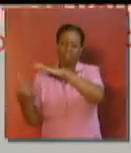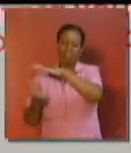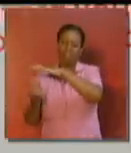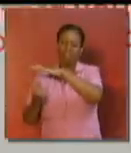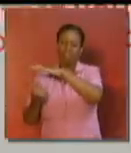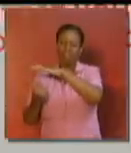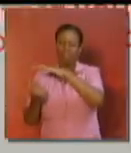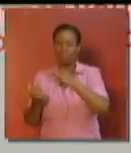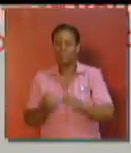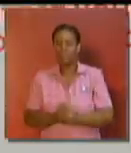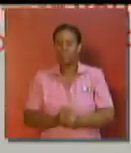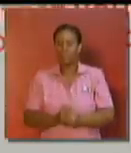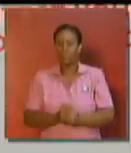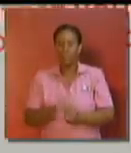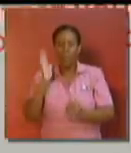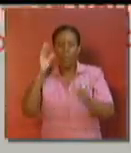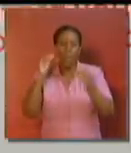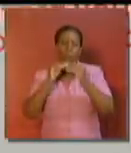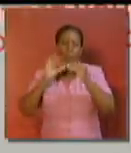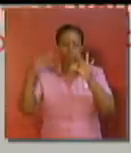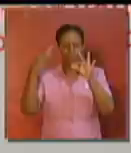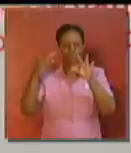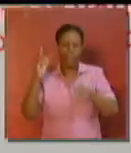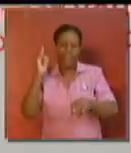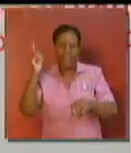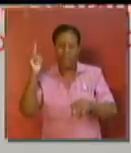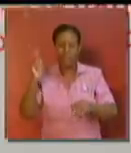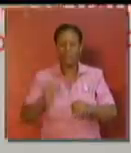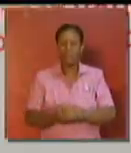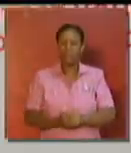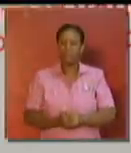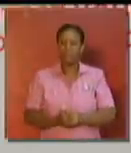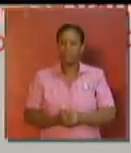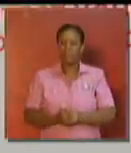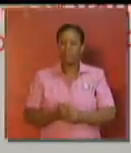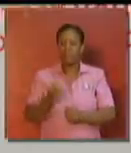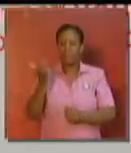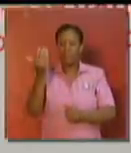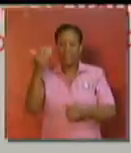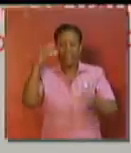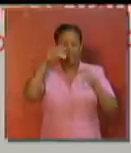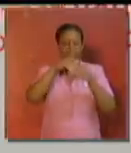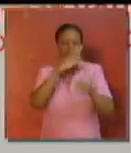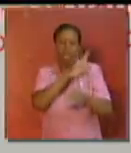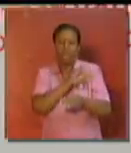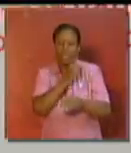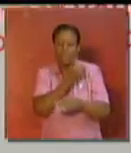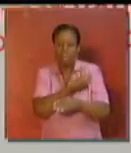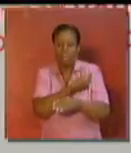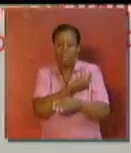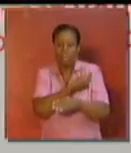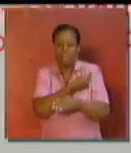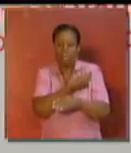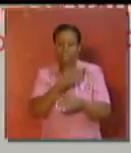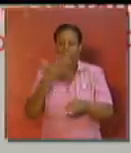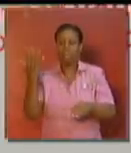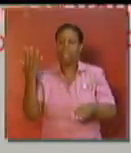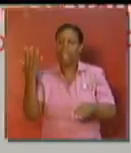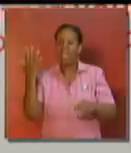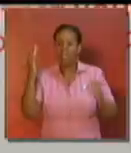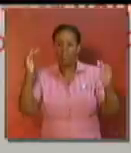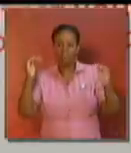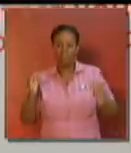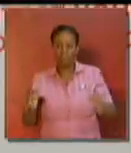in today's press conference. There are 15 persons in hospital, and there are 5 in step-down